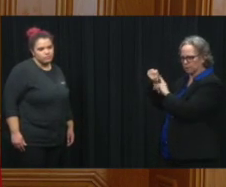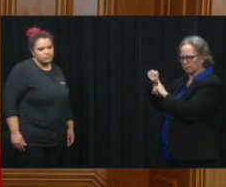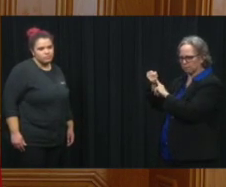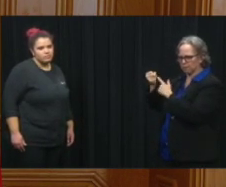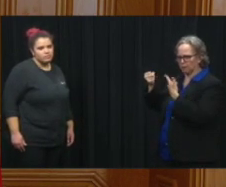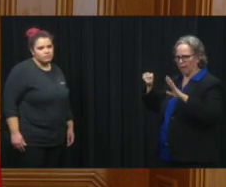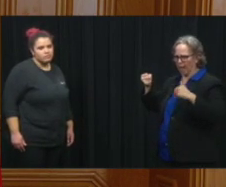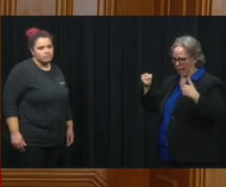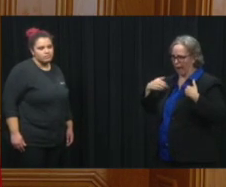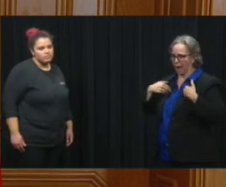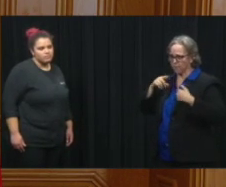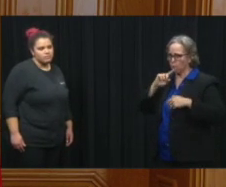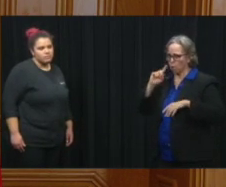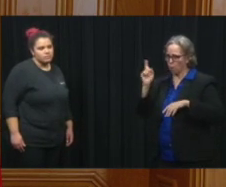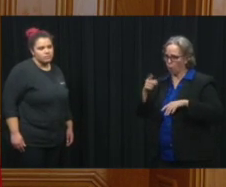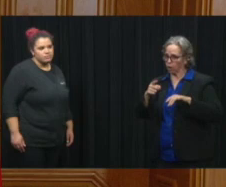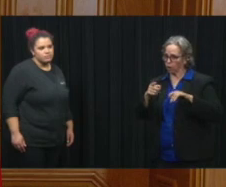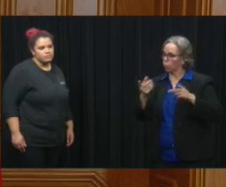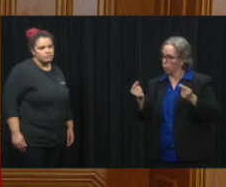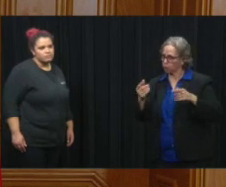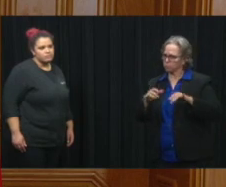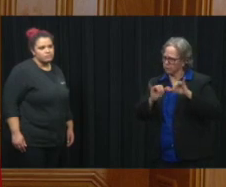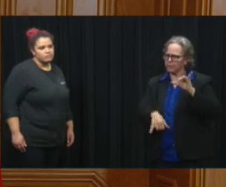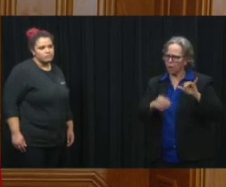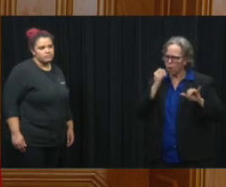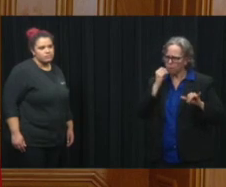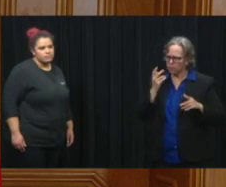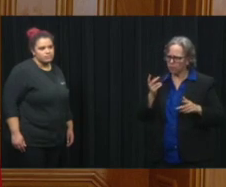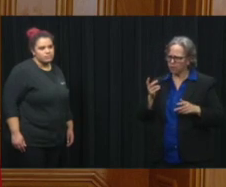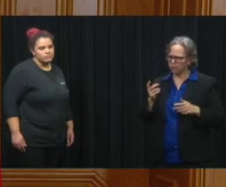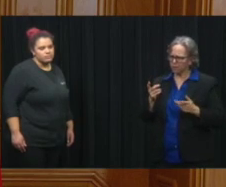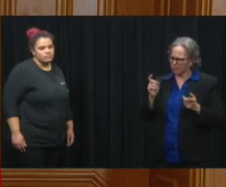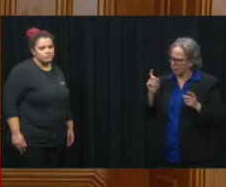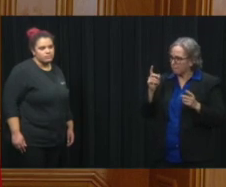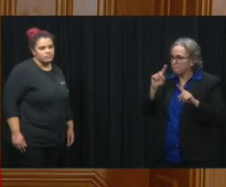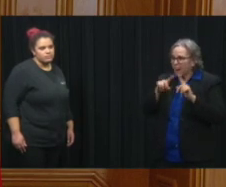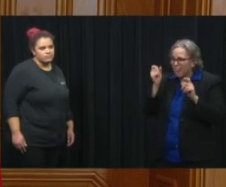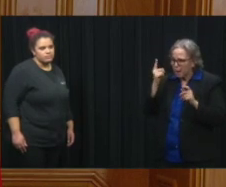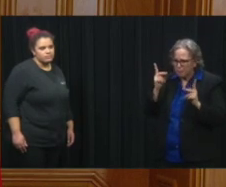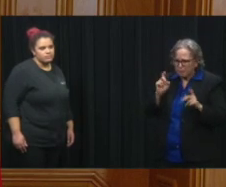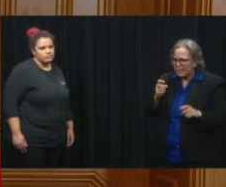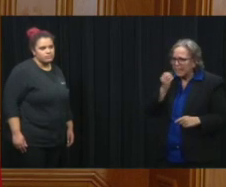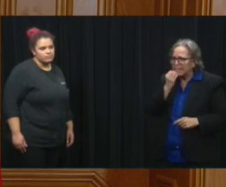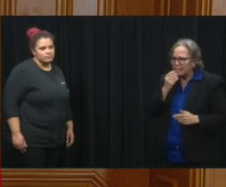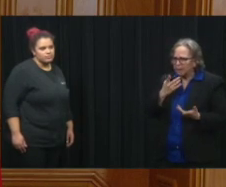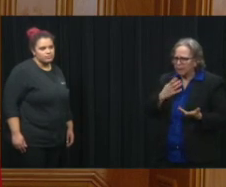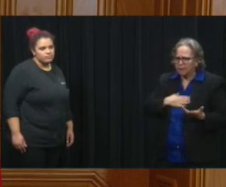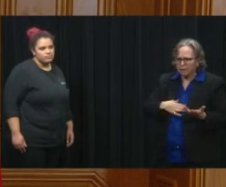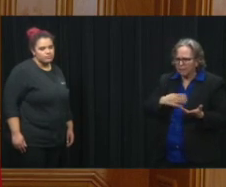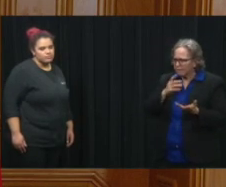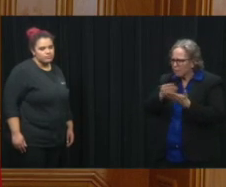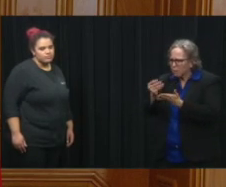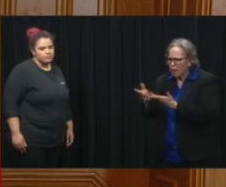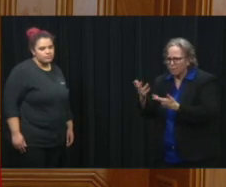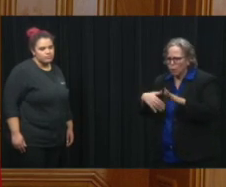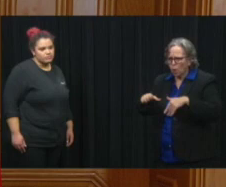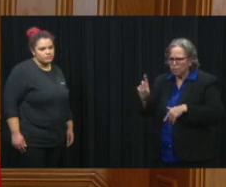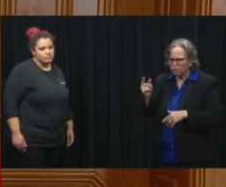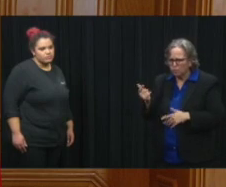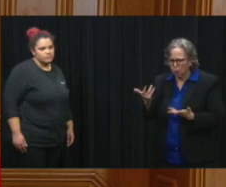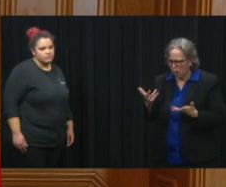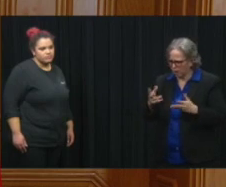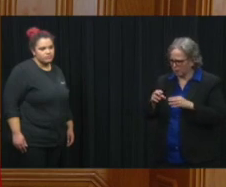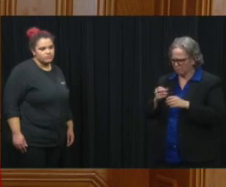groceries. There's no problem with them walking their dog. That doesn't cause any spread as long as they're doing it away